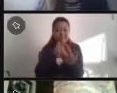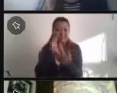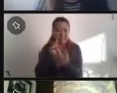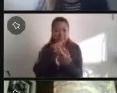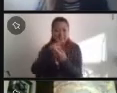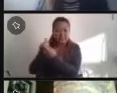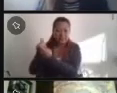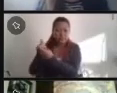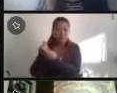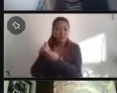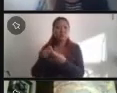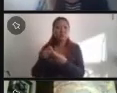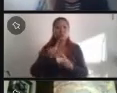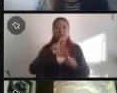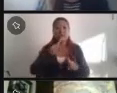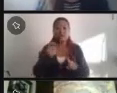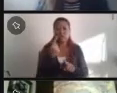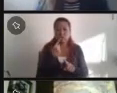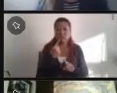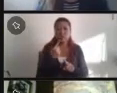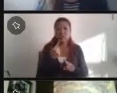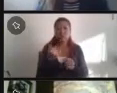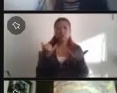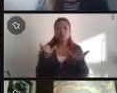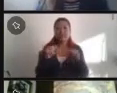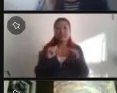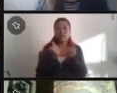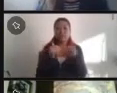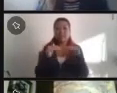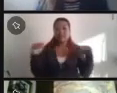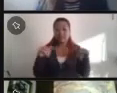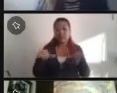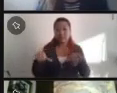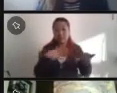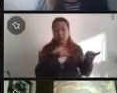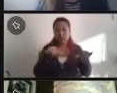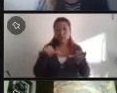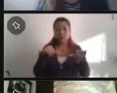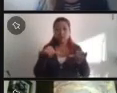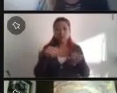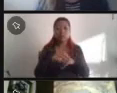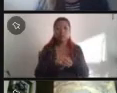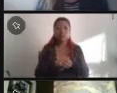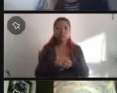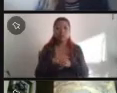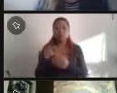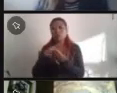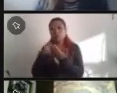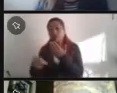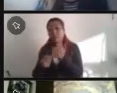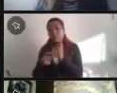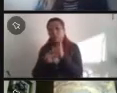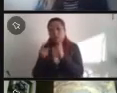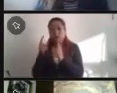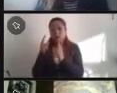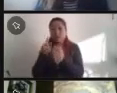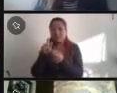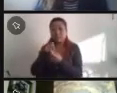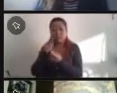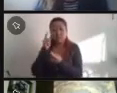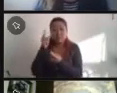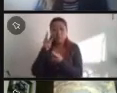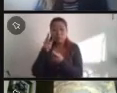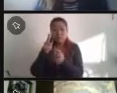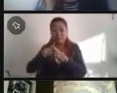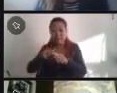question is program requirements at an agency level. Program or standards are at an agency level. Program requirements are specific to an individual